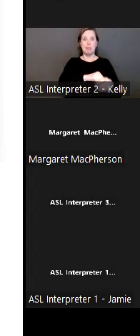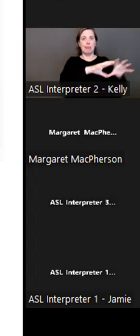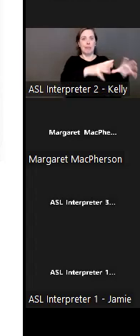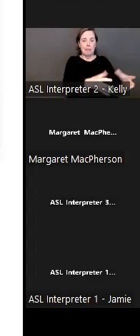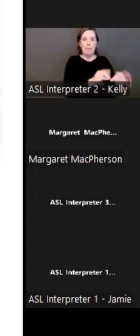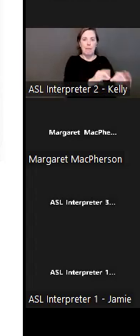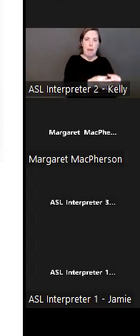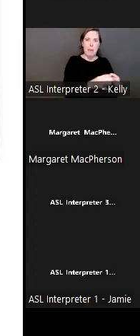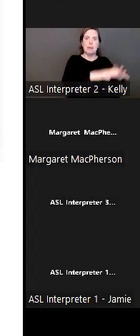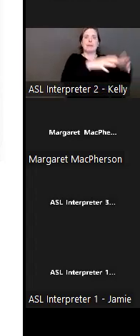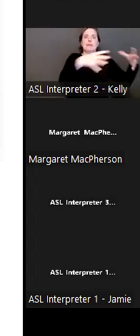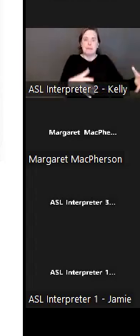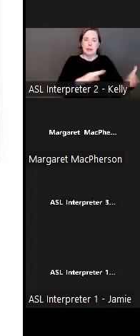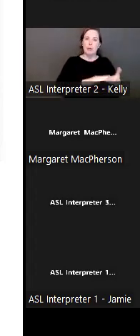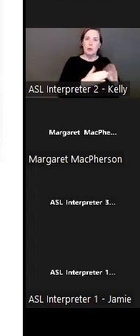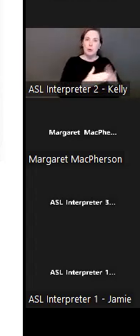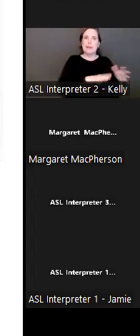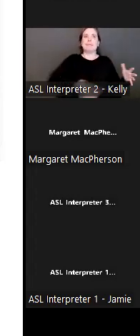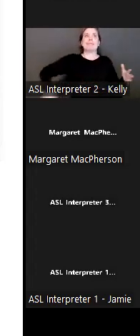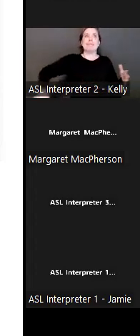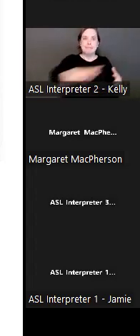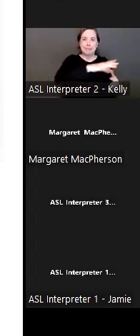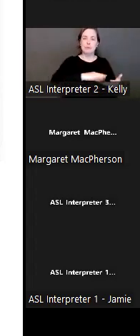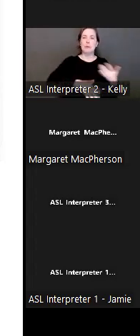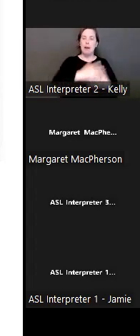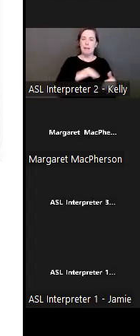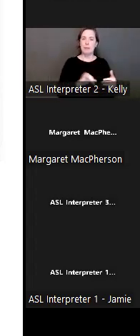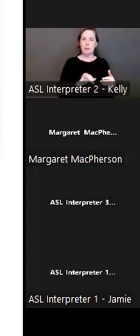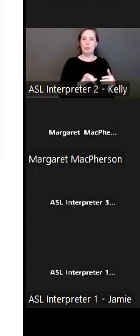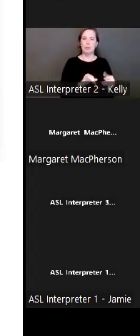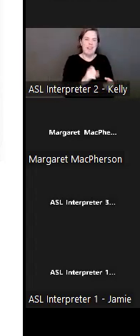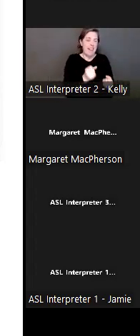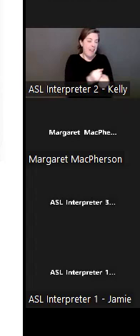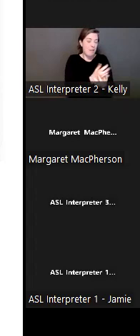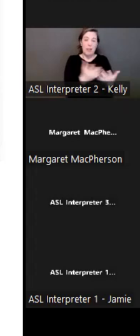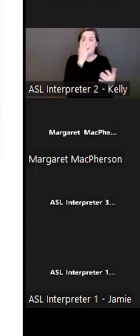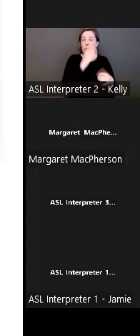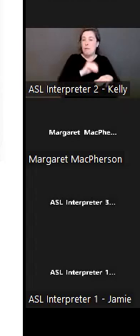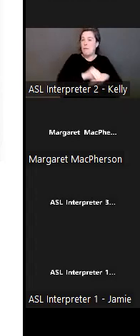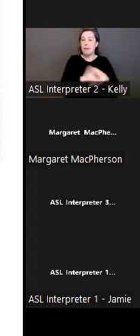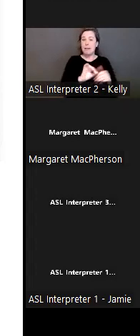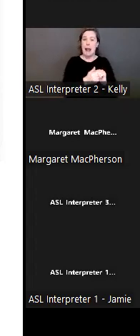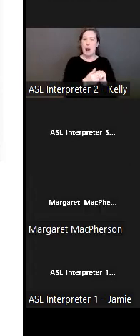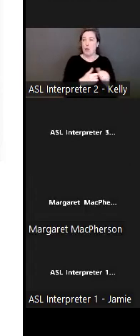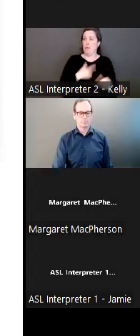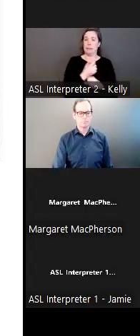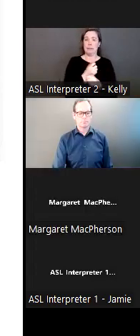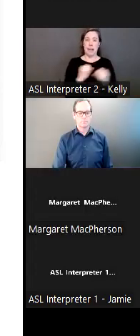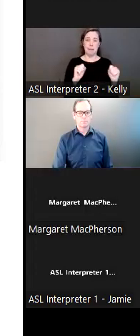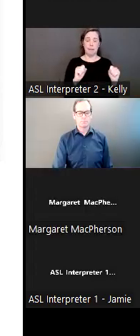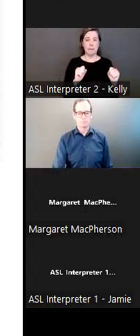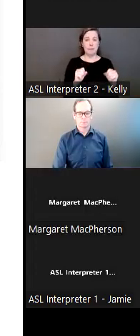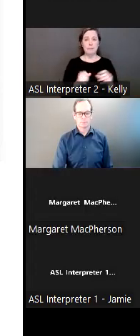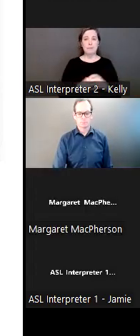society. And those factors will also influence our ability to be protected from these more adverse trauma